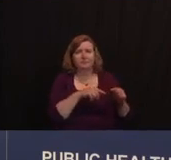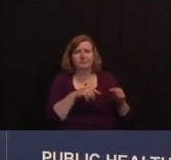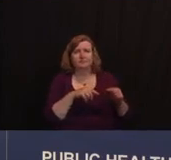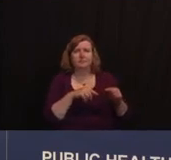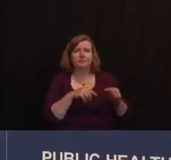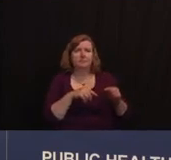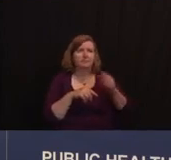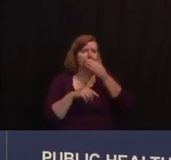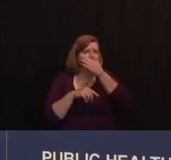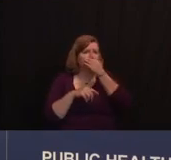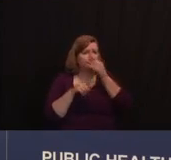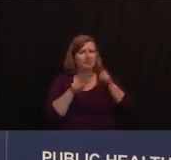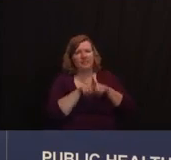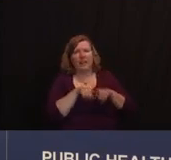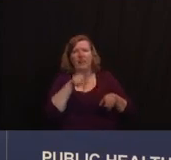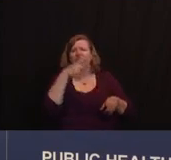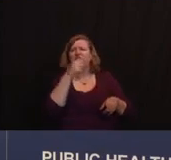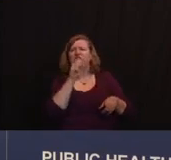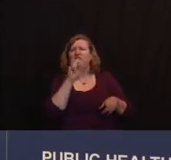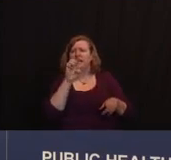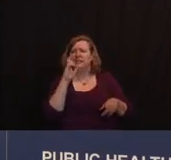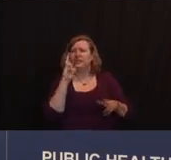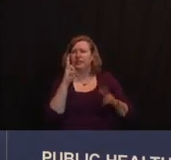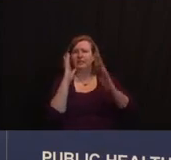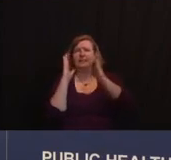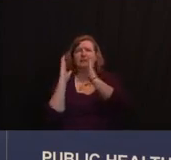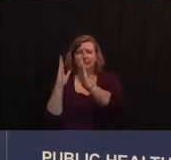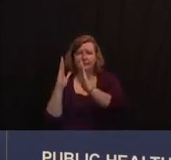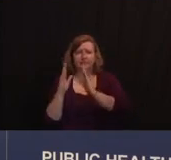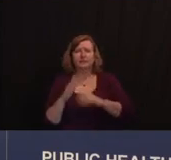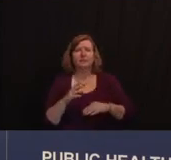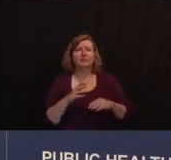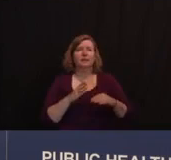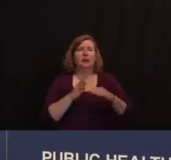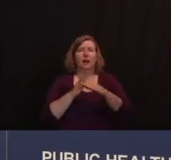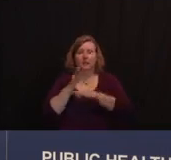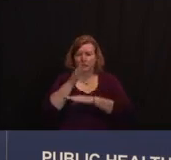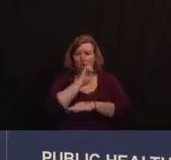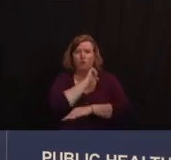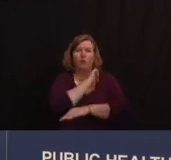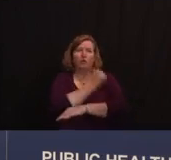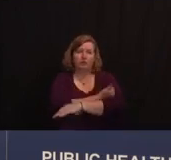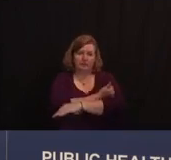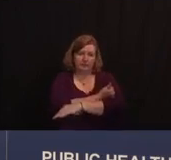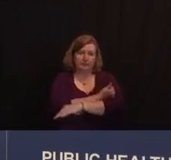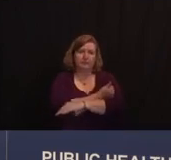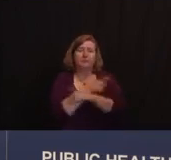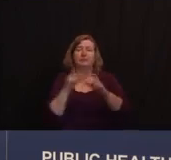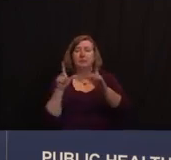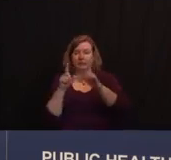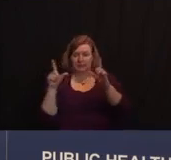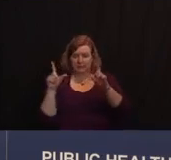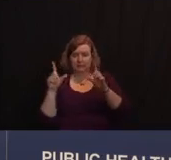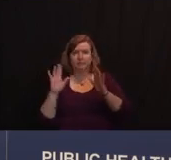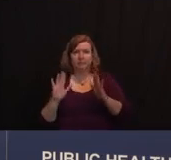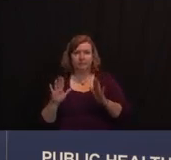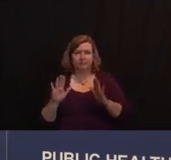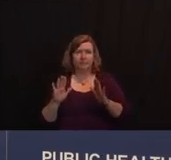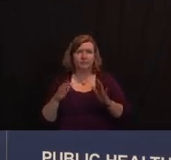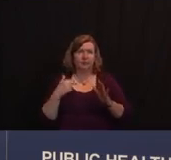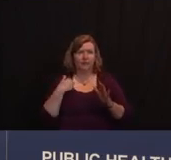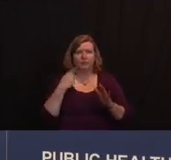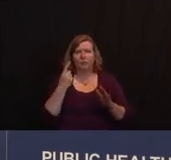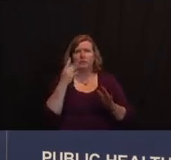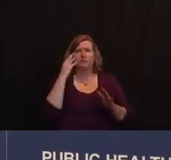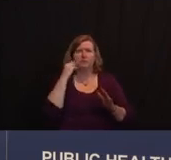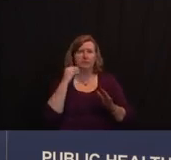during a phase 3 trial and what happens after authorization or licensure. And we had the experience of a pause with one of